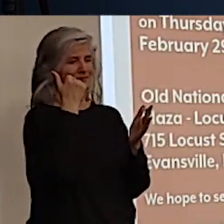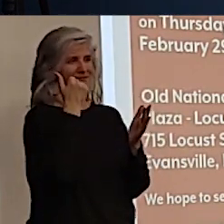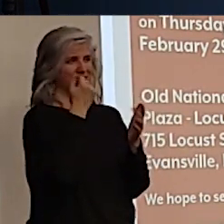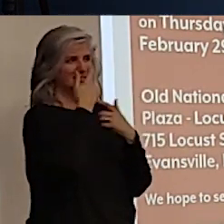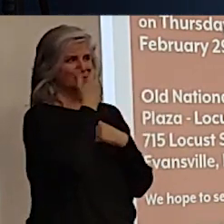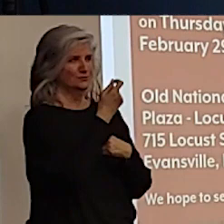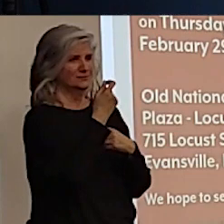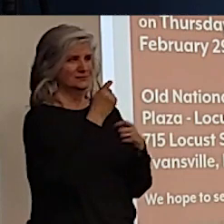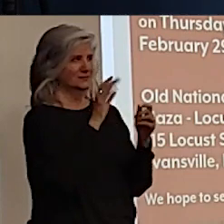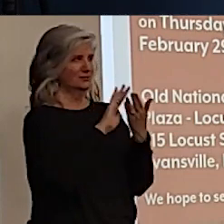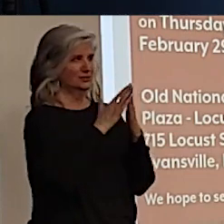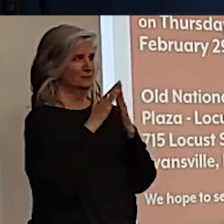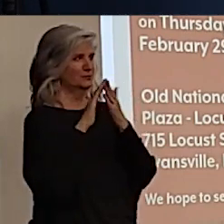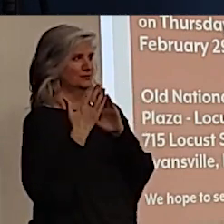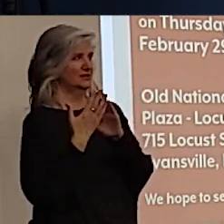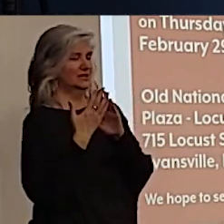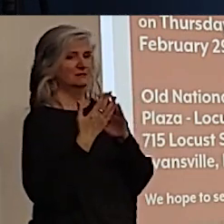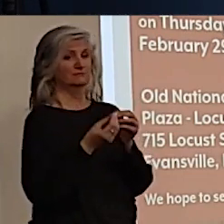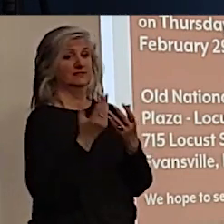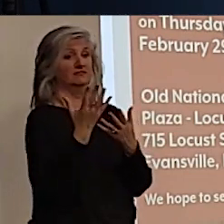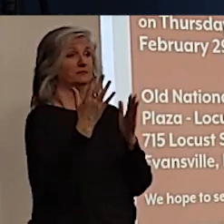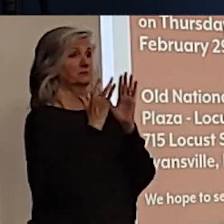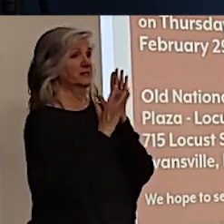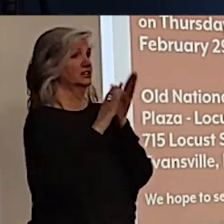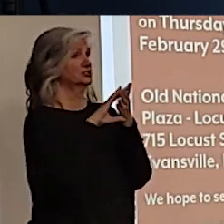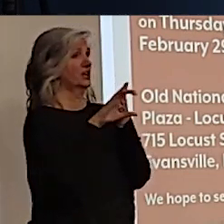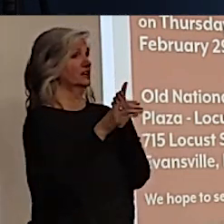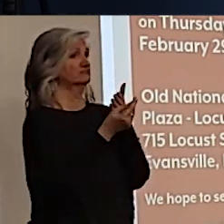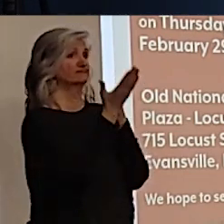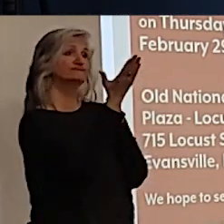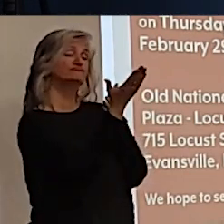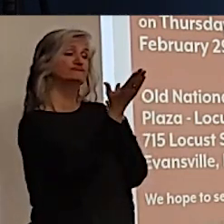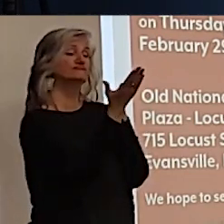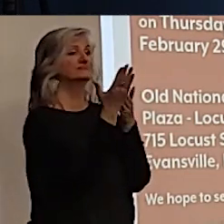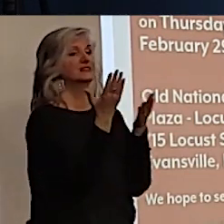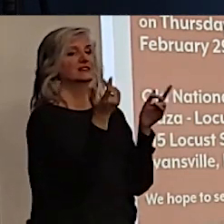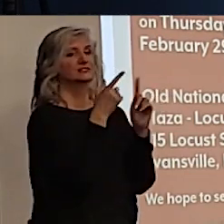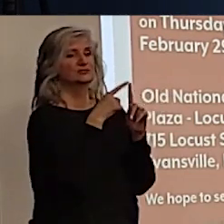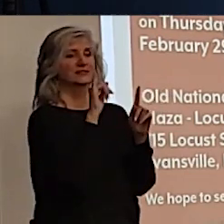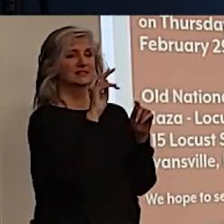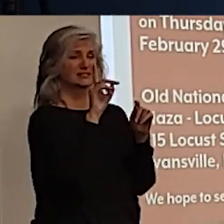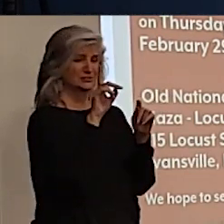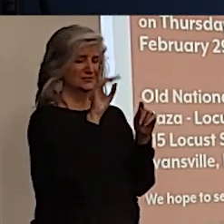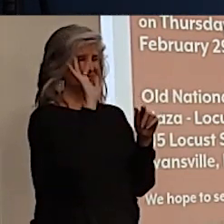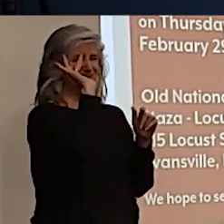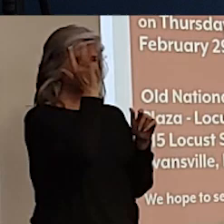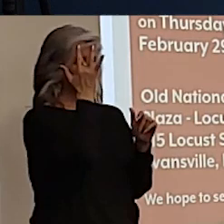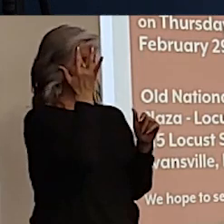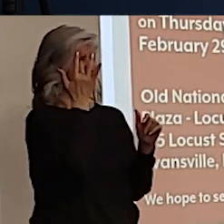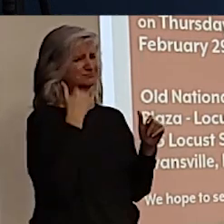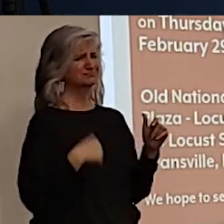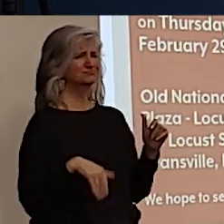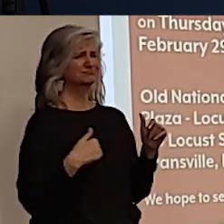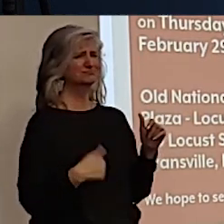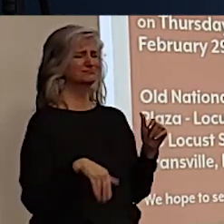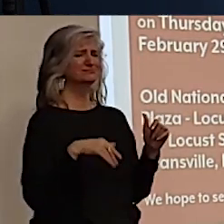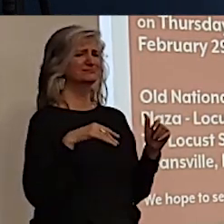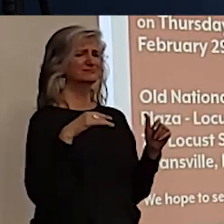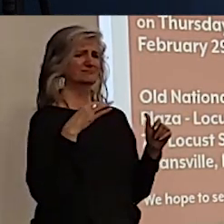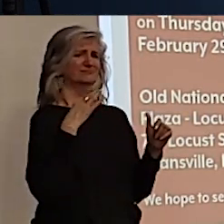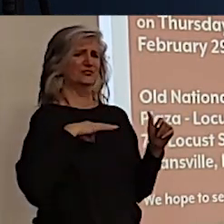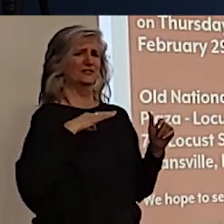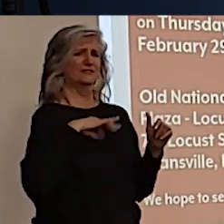the community. And you're giving them a blank check, and you're giving them a blank check to an industry that is notoriously profligate with